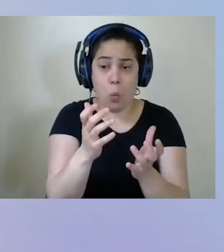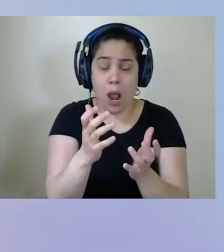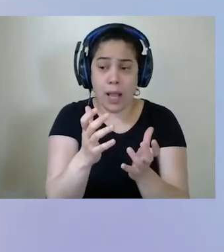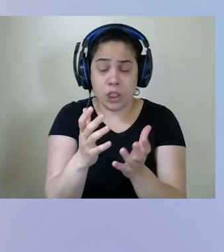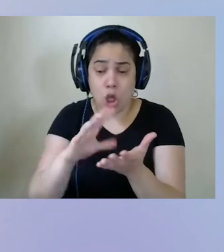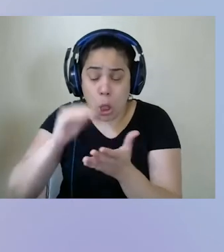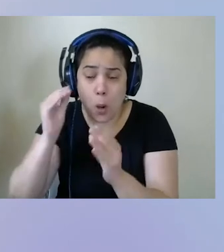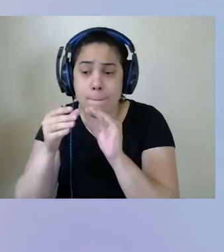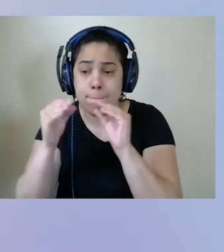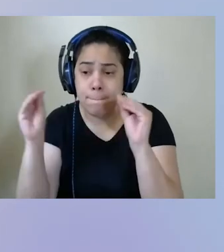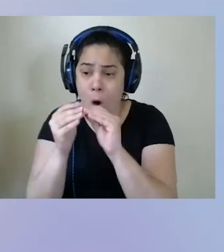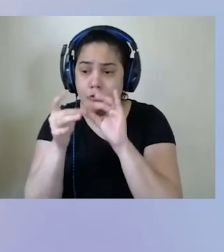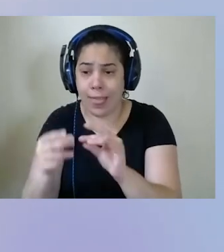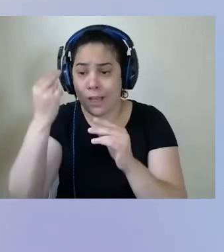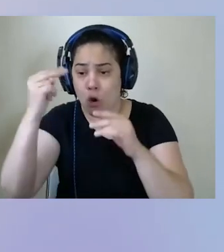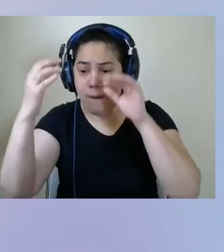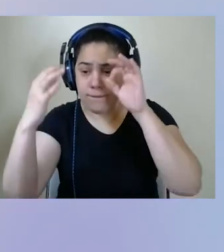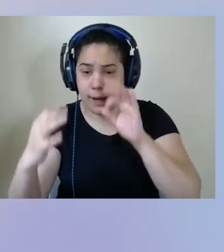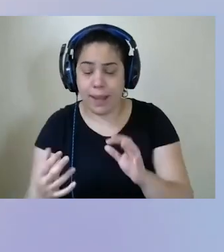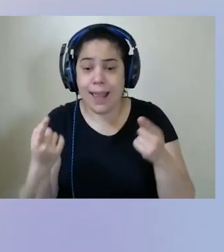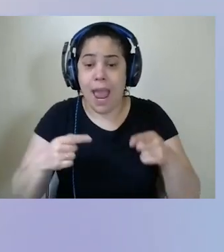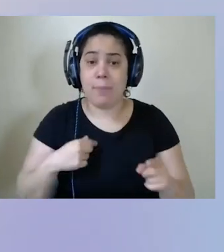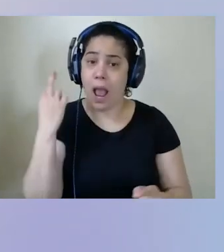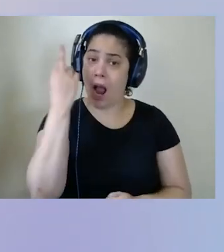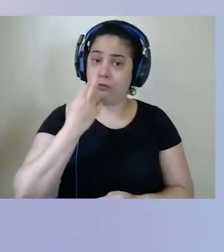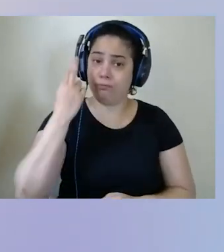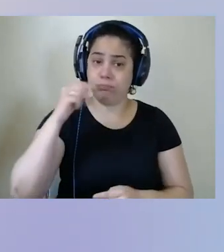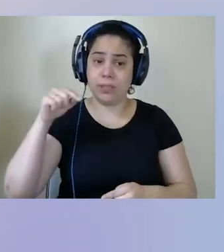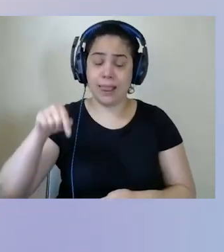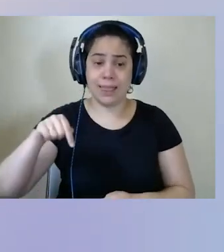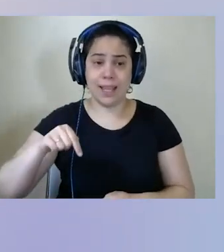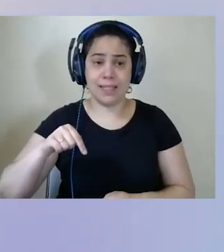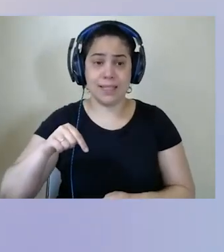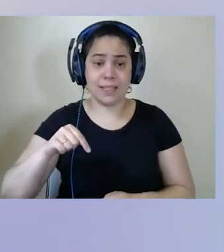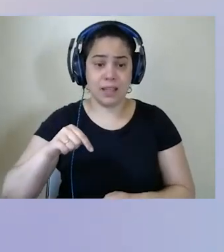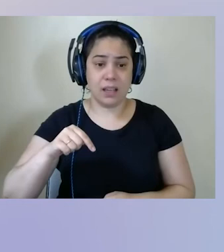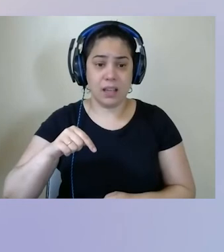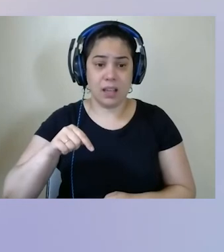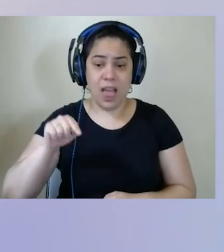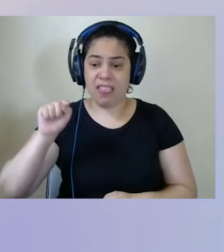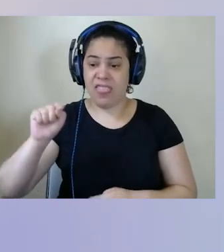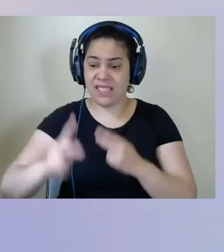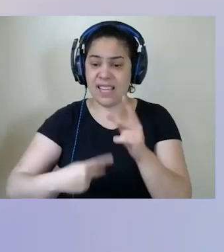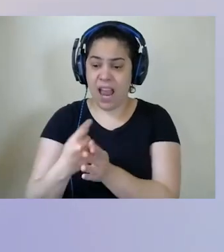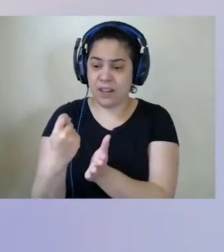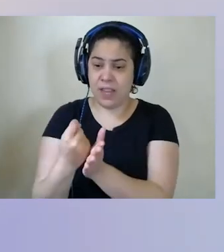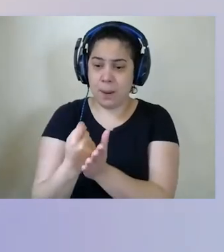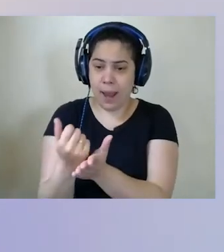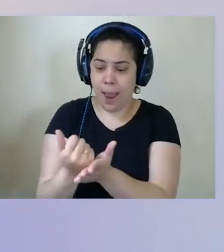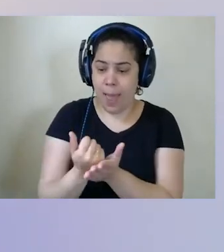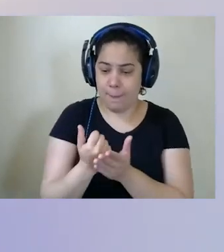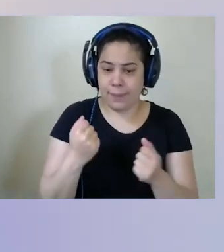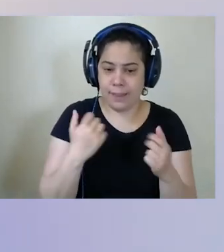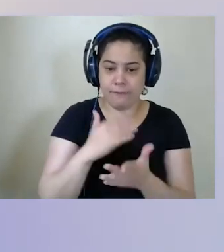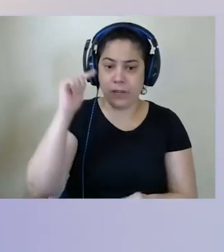well. And when I realized that this was quieting fear and that that could be